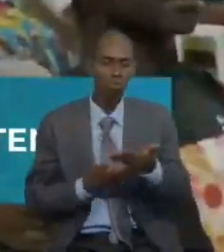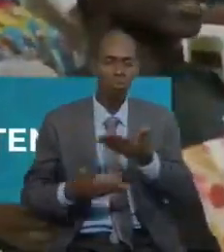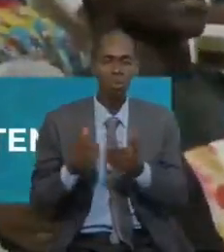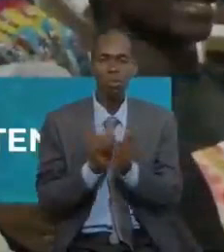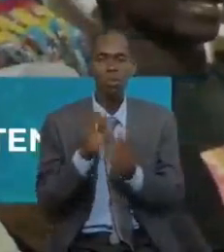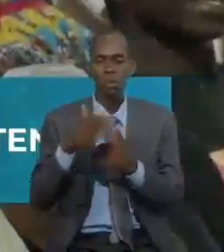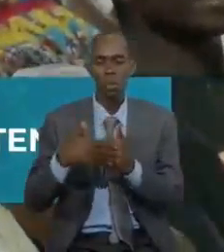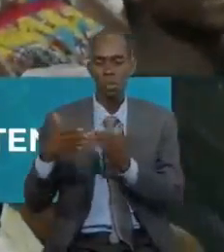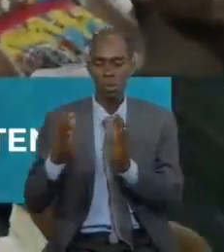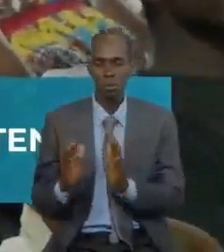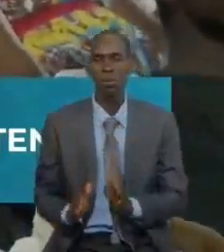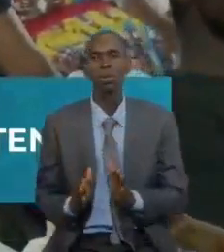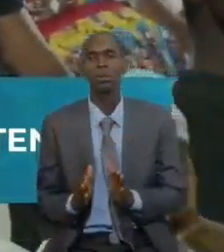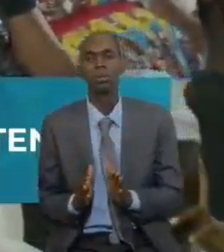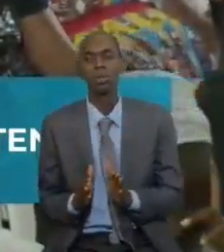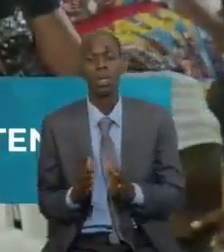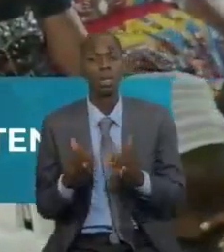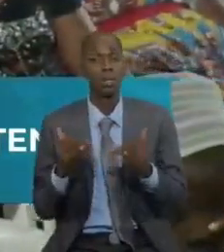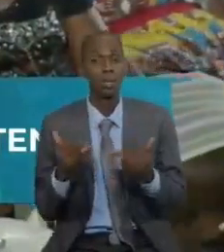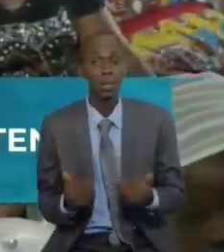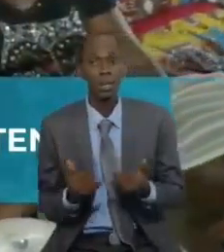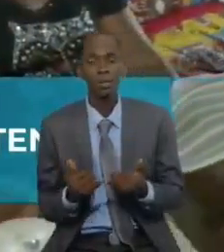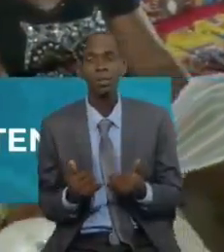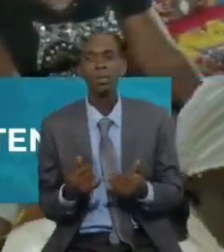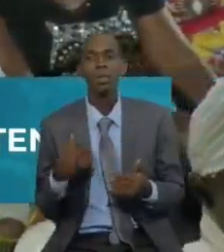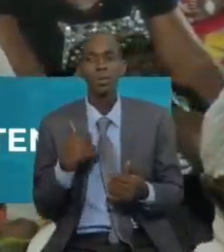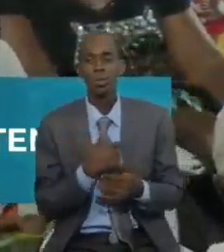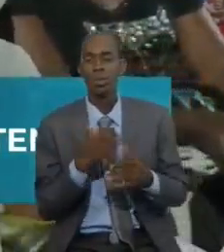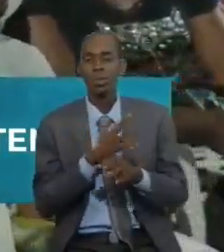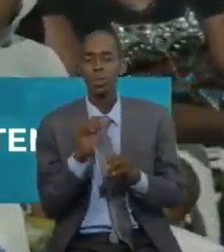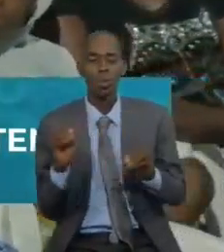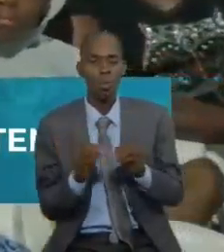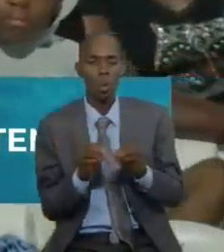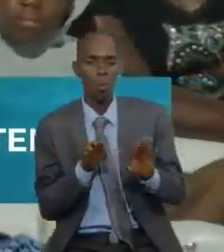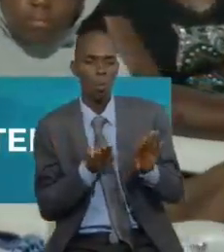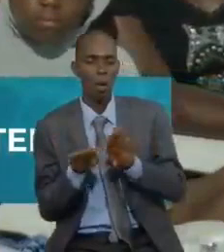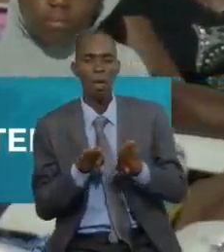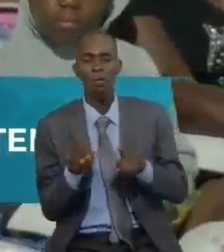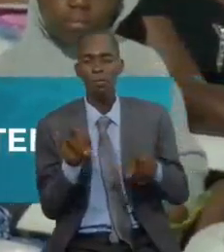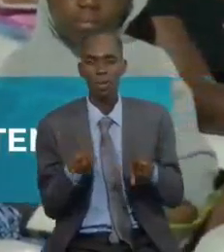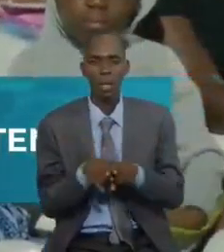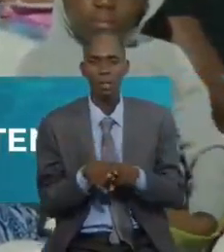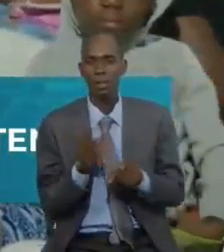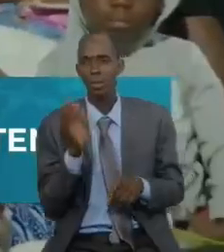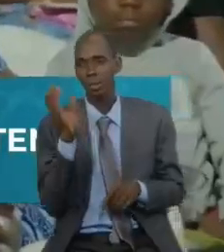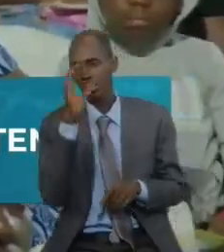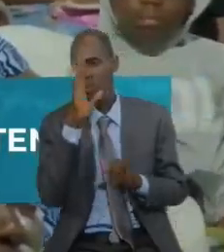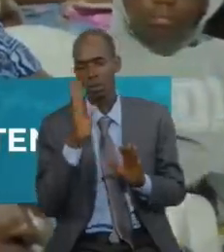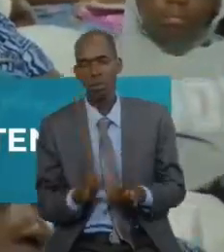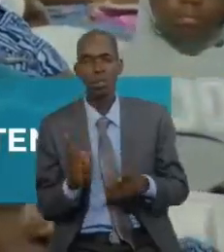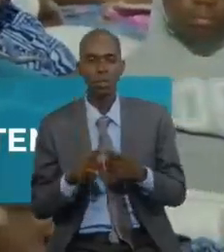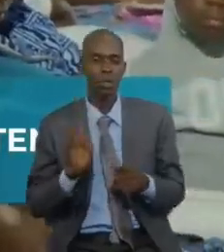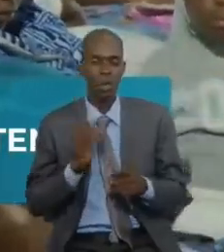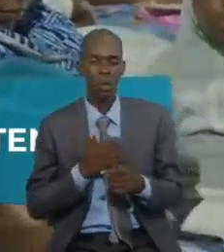neighbors. Now we don't behave as strangers anymore to our neighbors. We behave as friends,